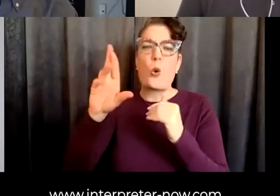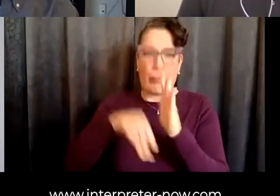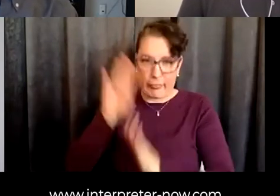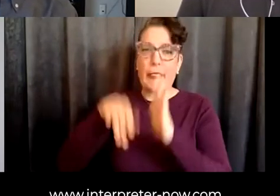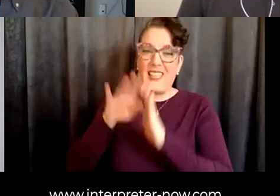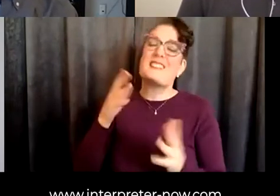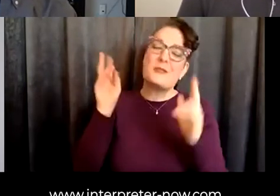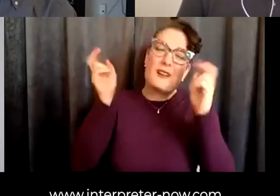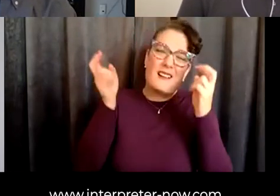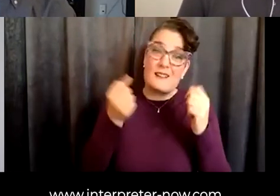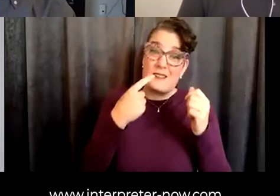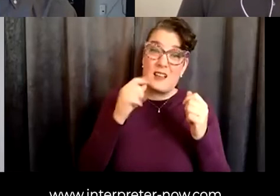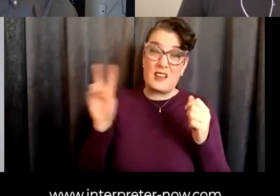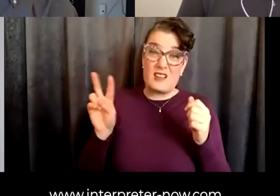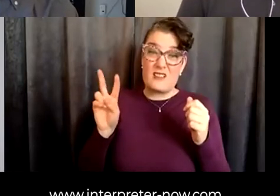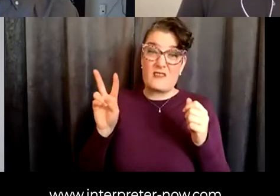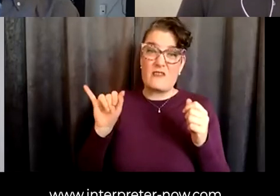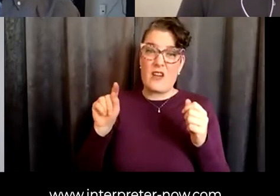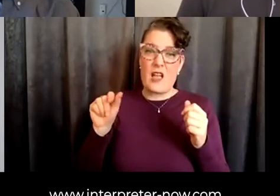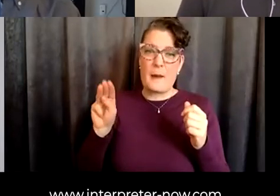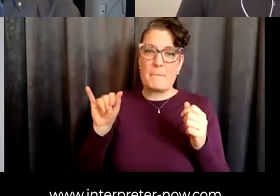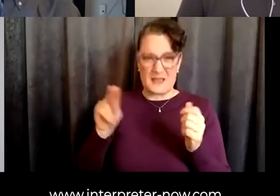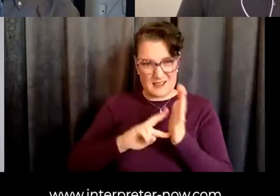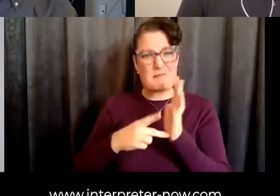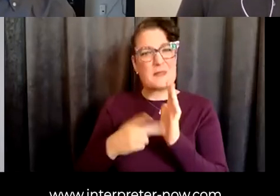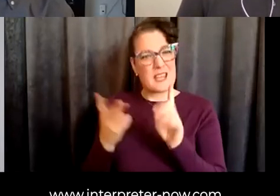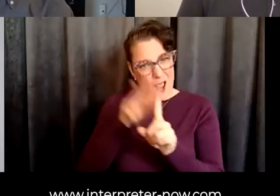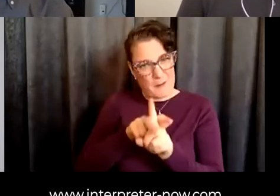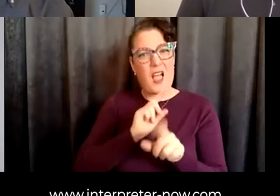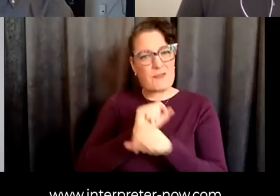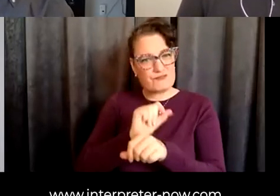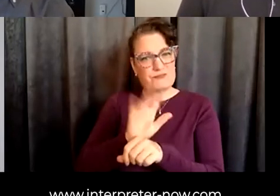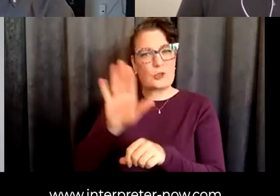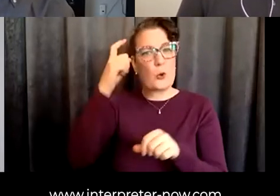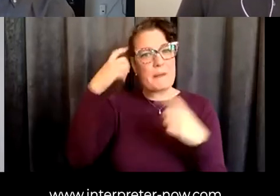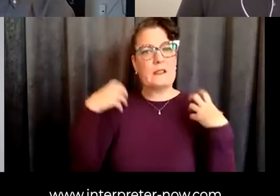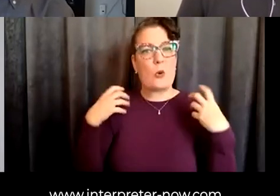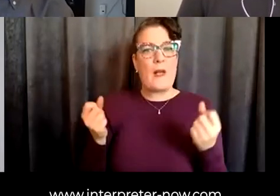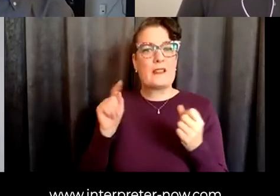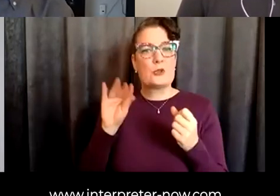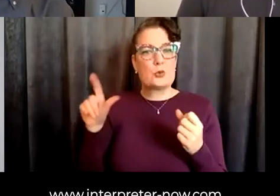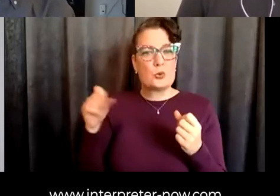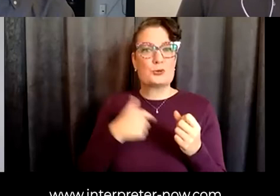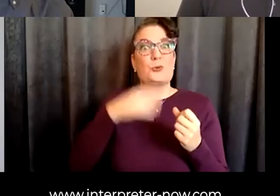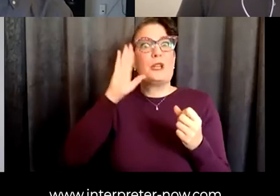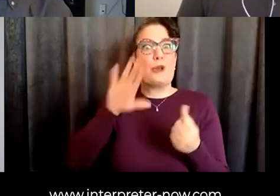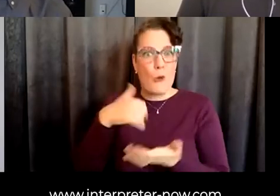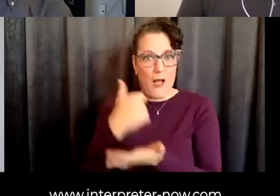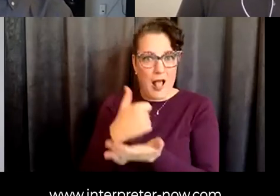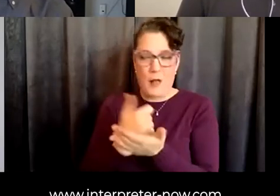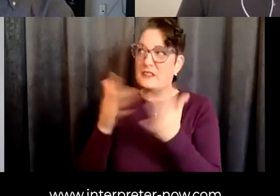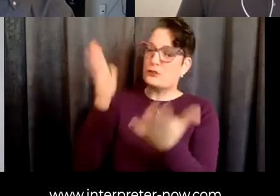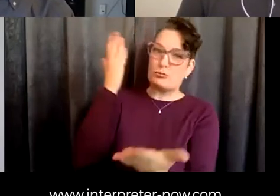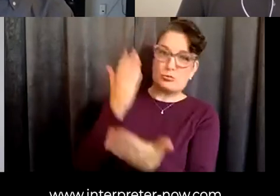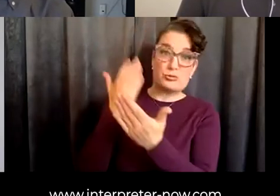matter of practicing those mental wellness tools and behaviors that we know help. It is proven. We know that